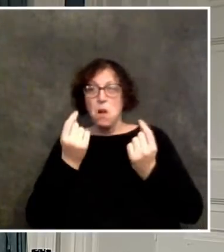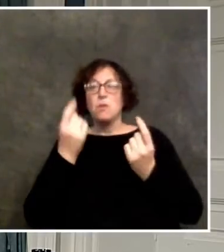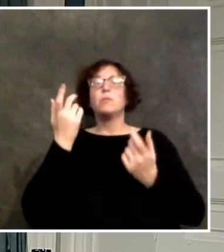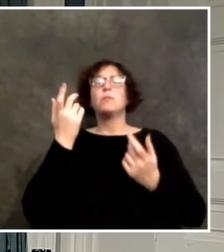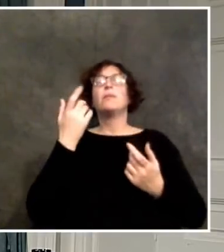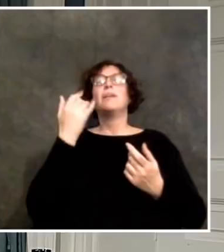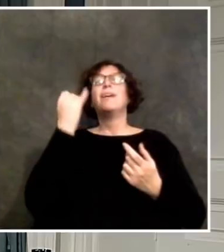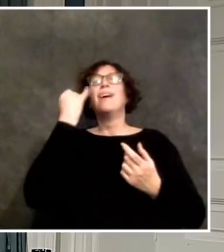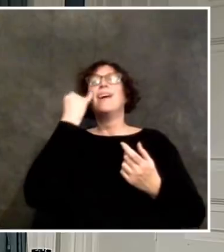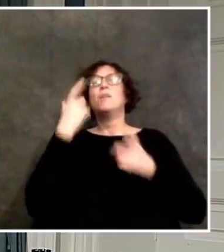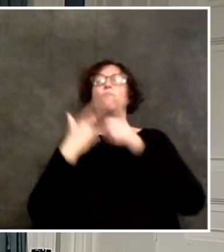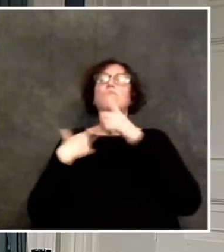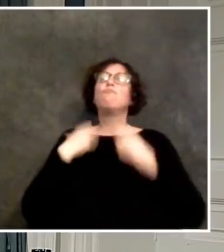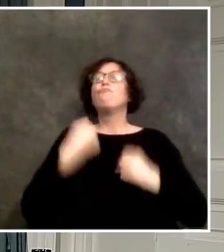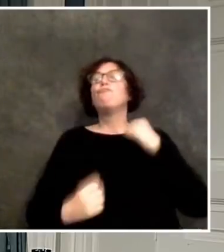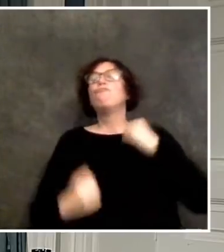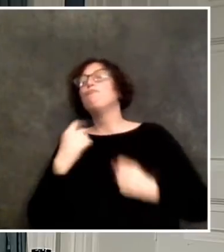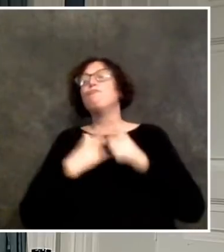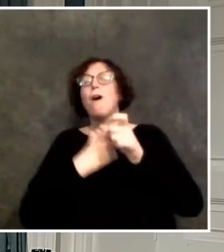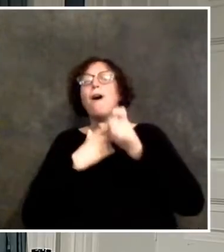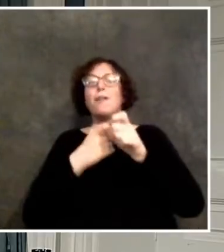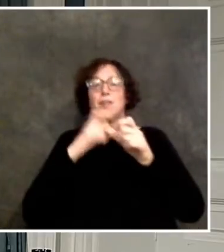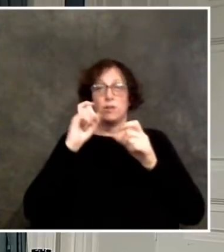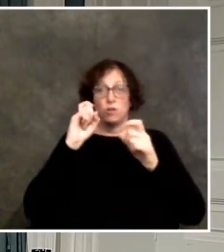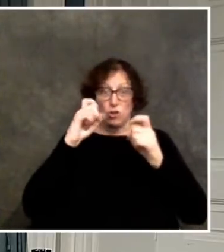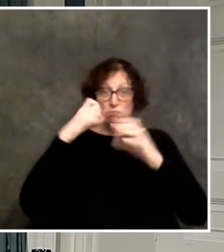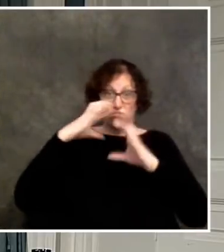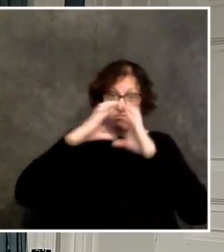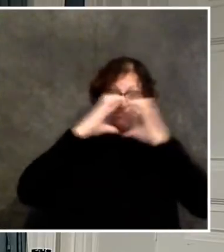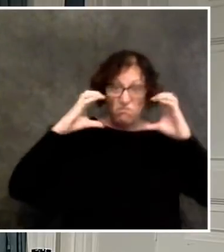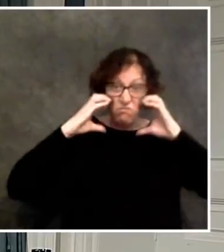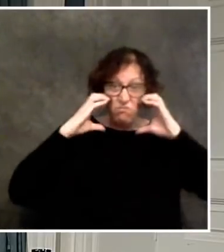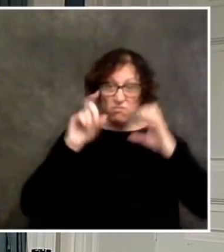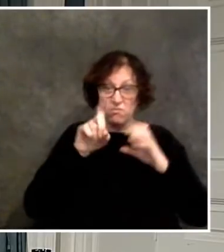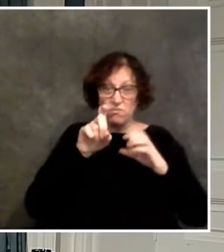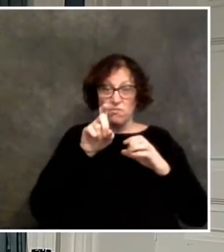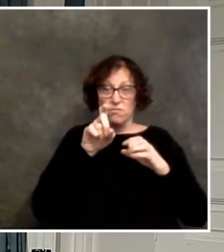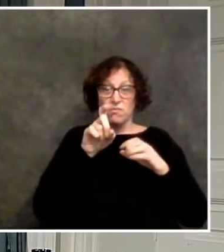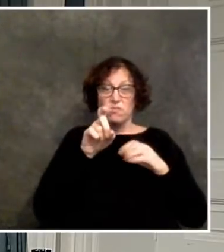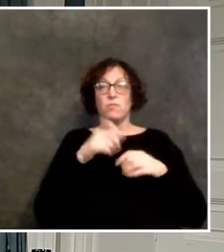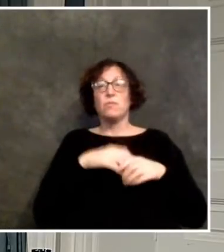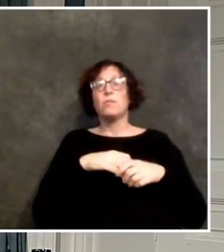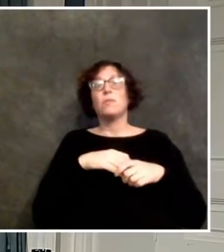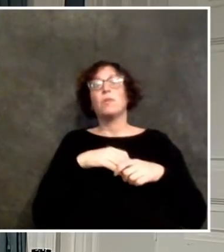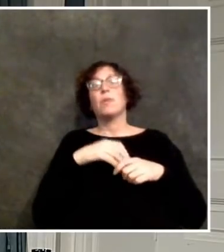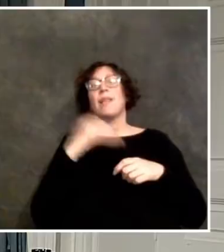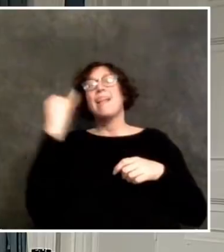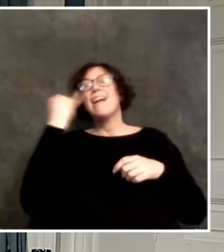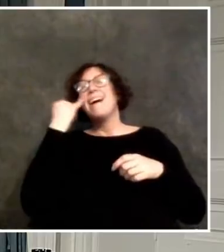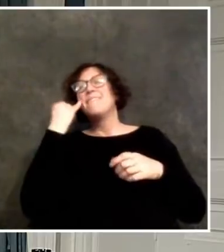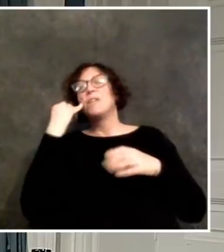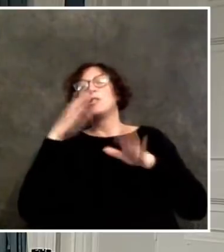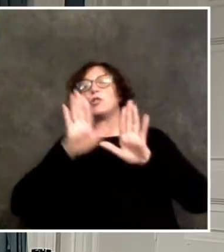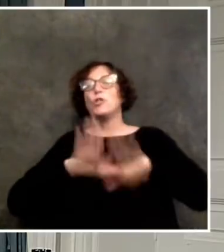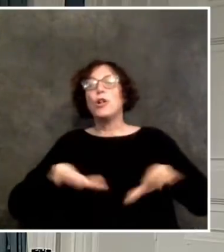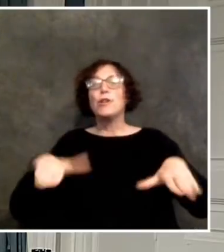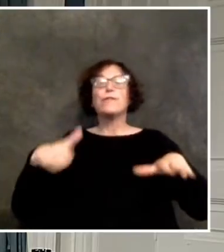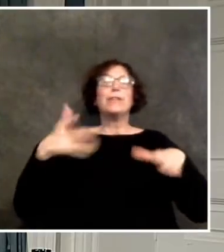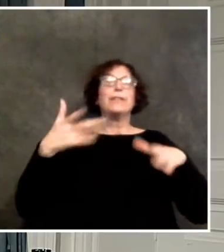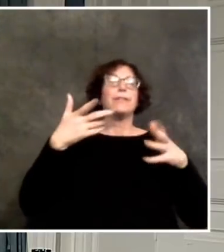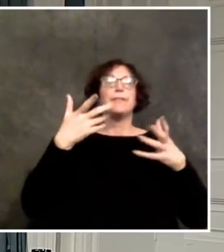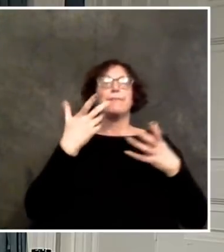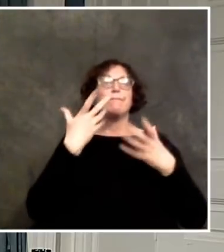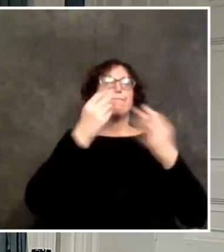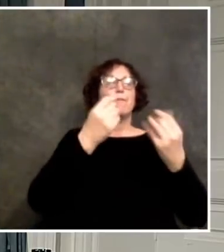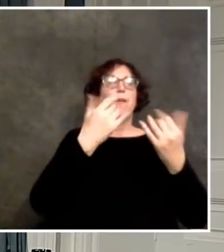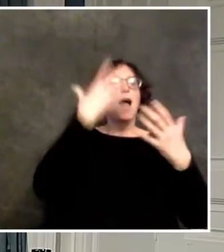outside, are they safe without a face covering, since the CDC recommendations are expected to be not